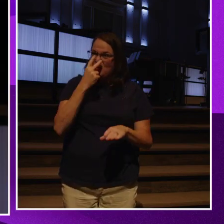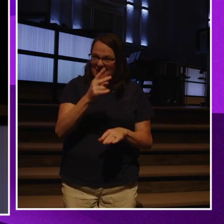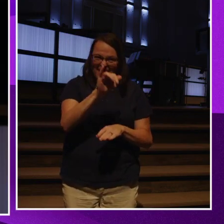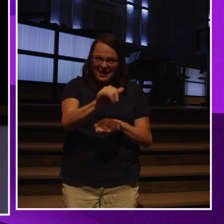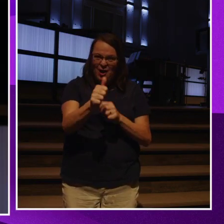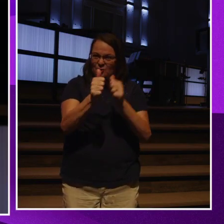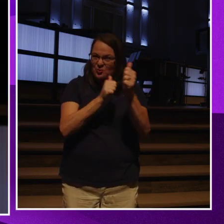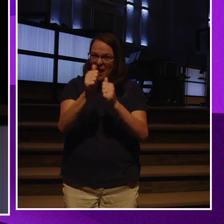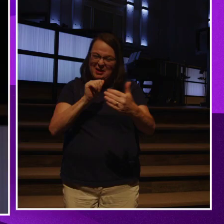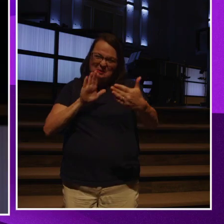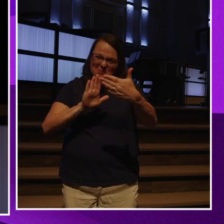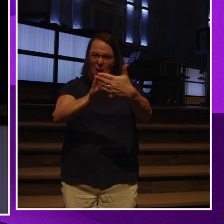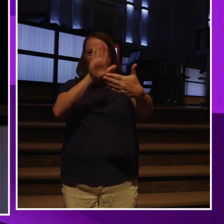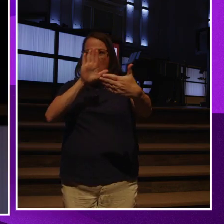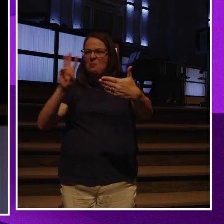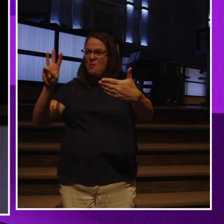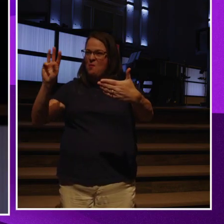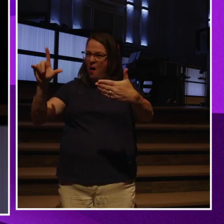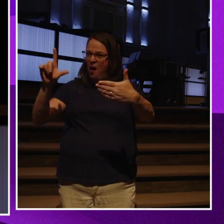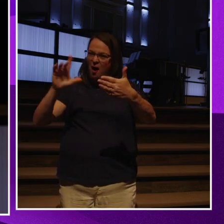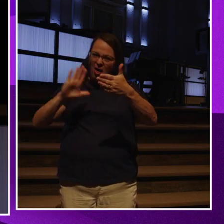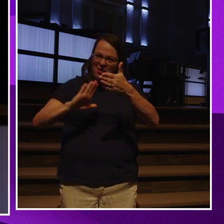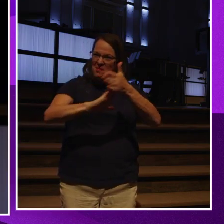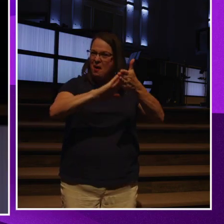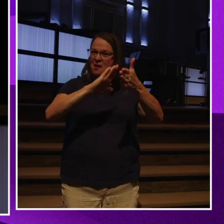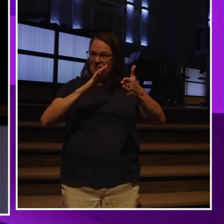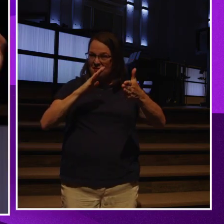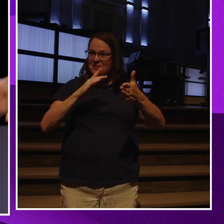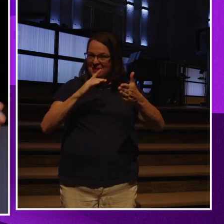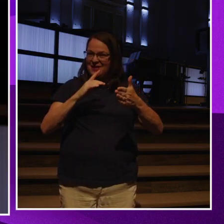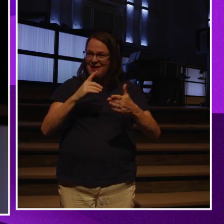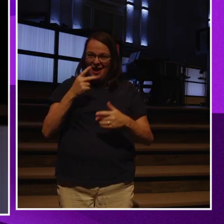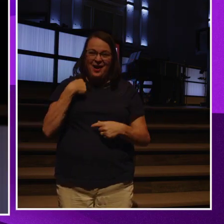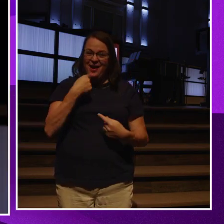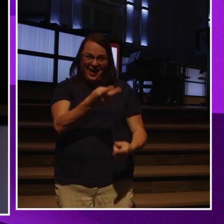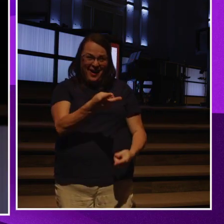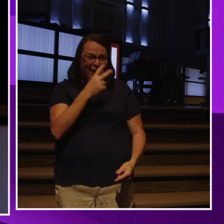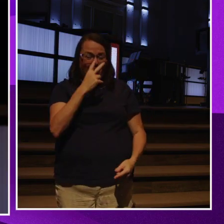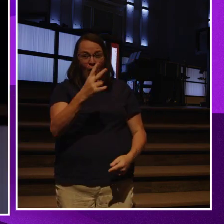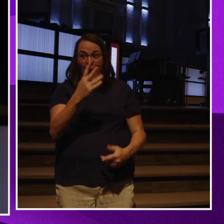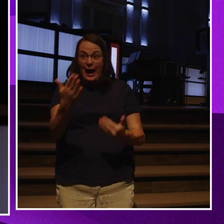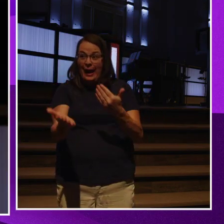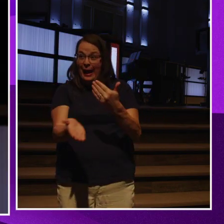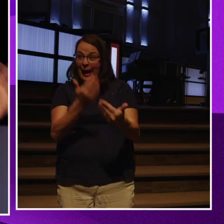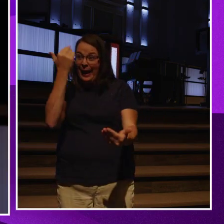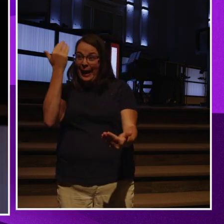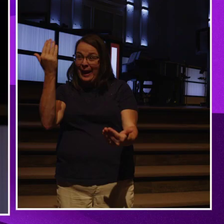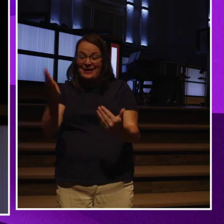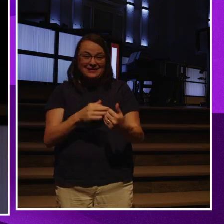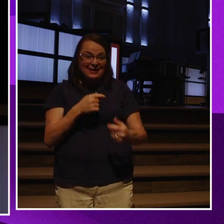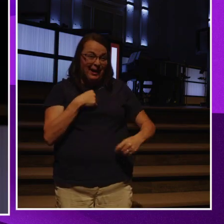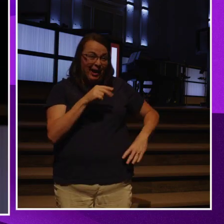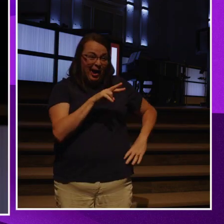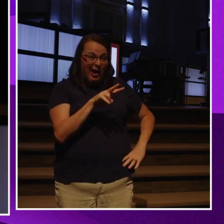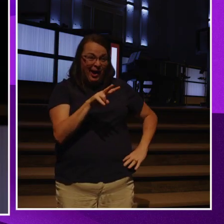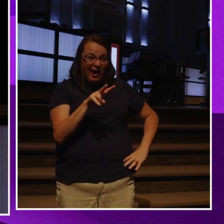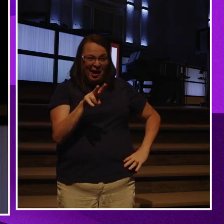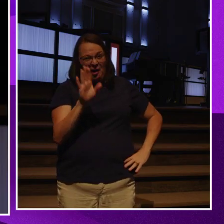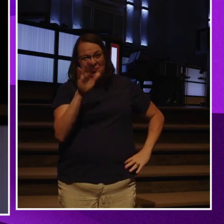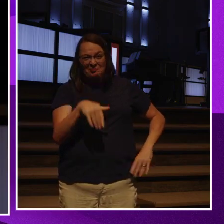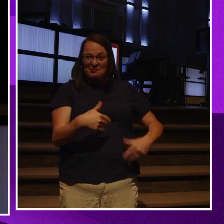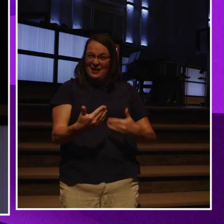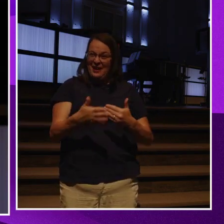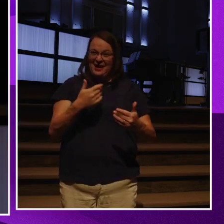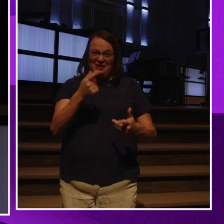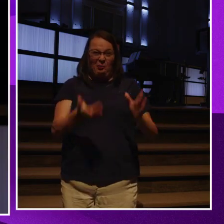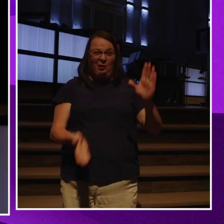where they touch the wall first, and you think, that looks so easy, they've made it look so simple to do all those things, to swim